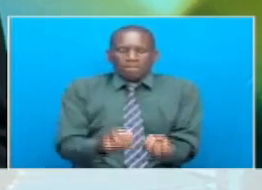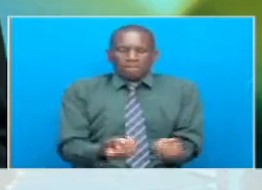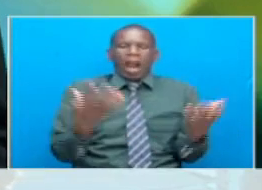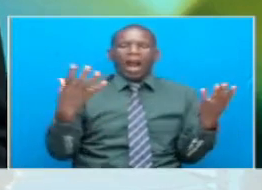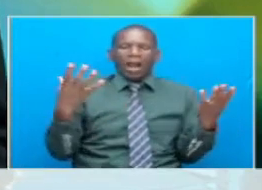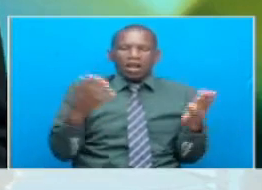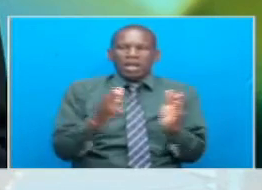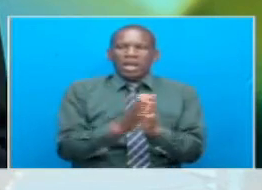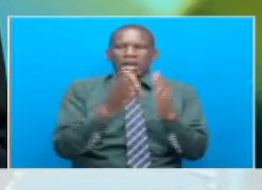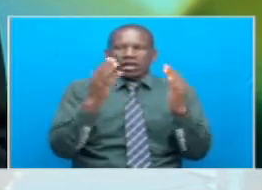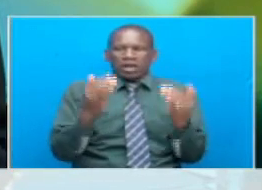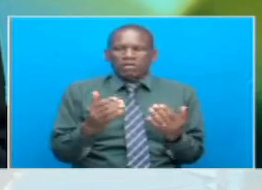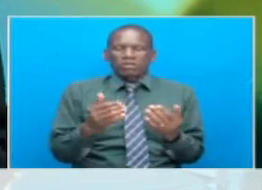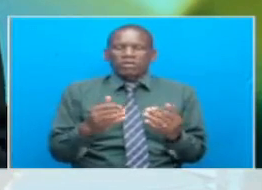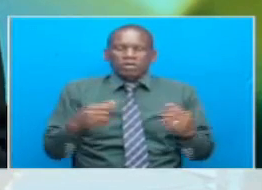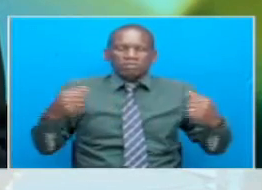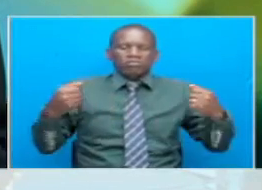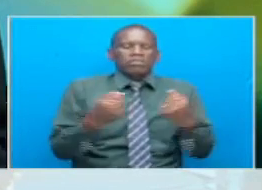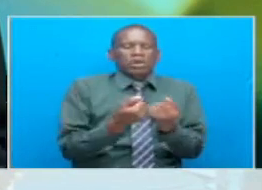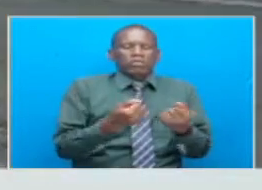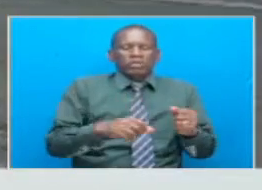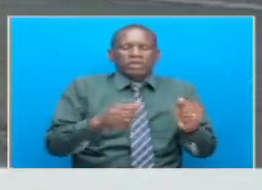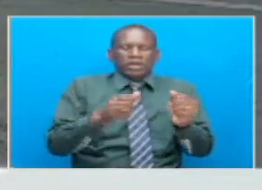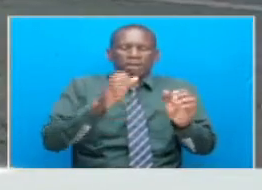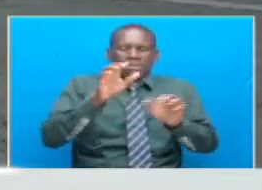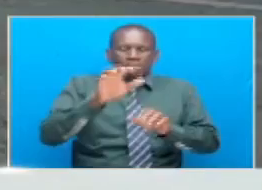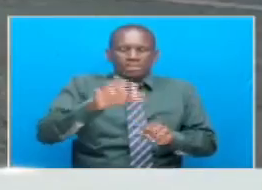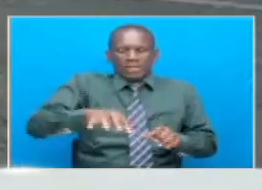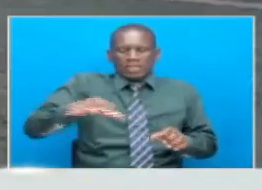a 14-seater matatu.